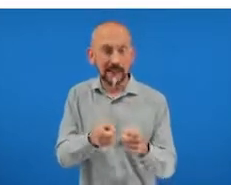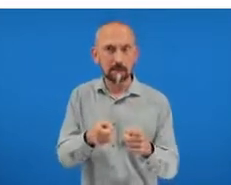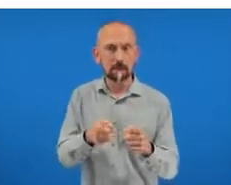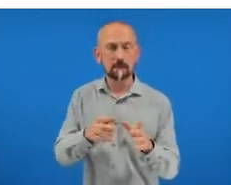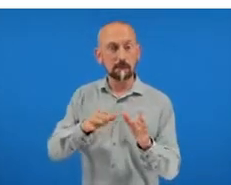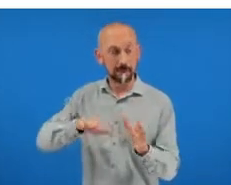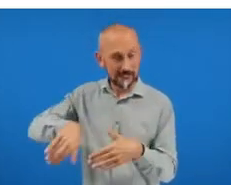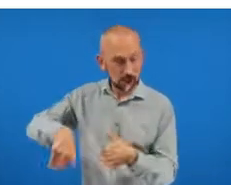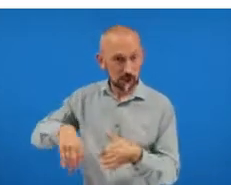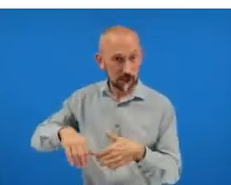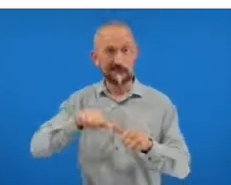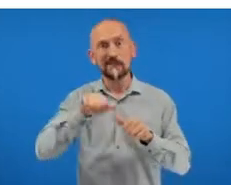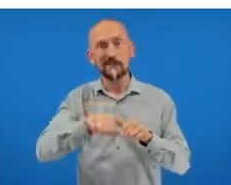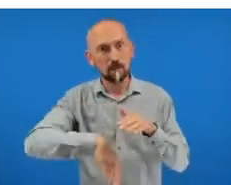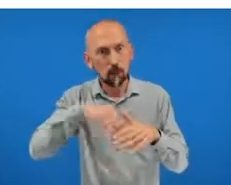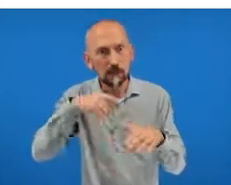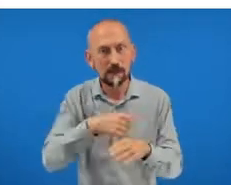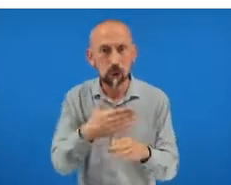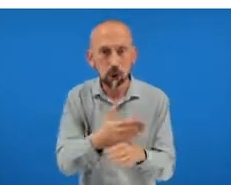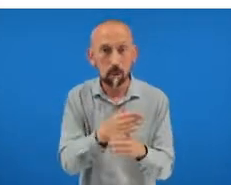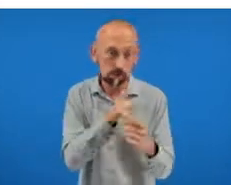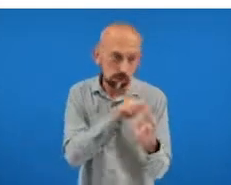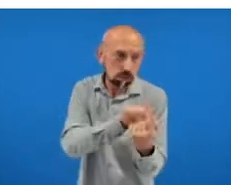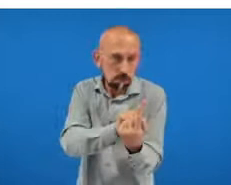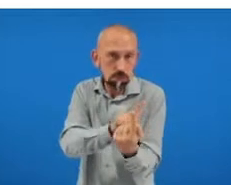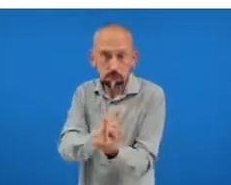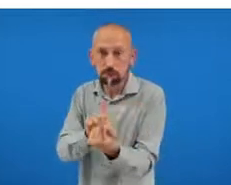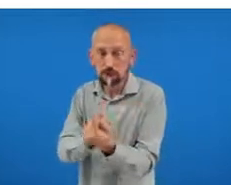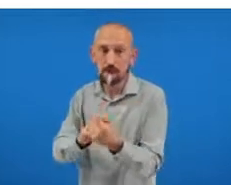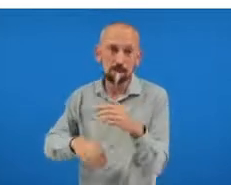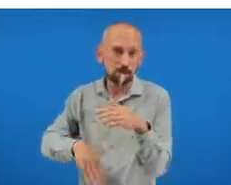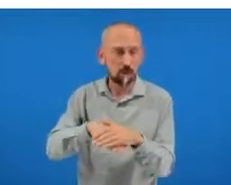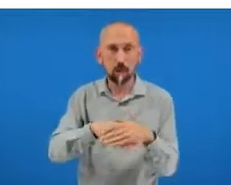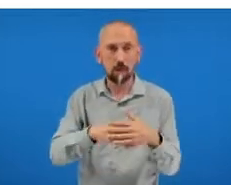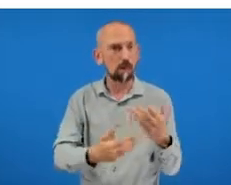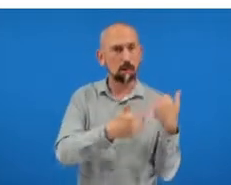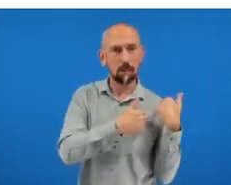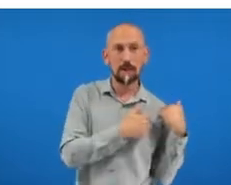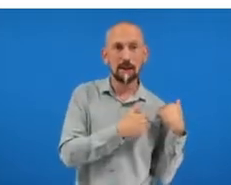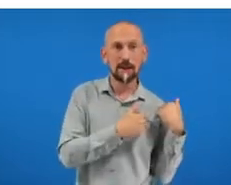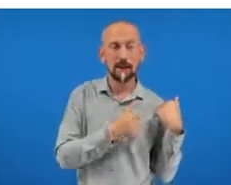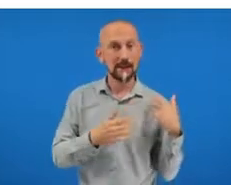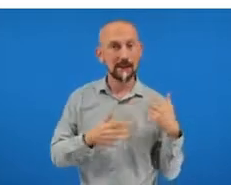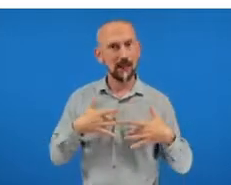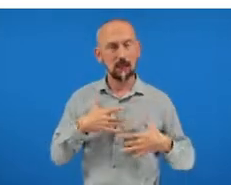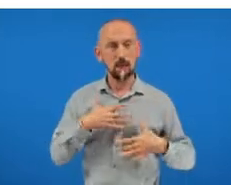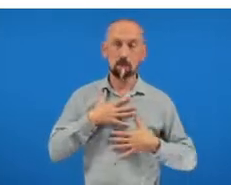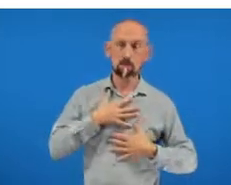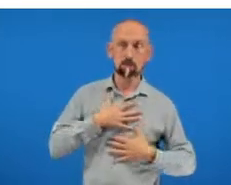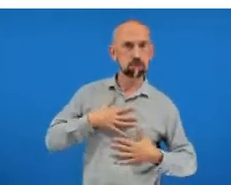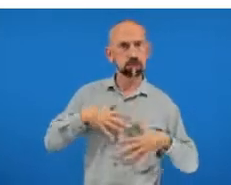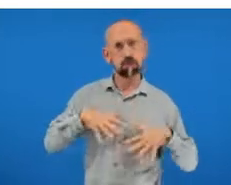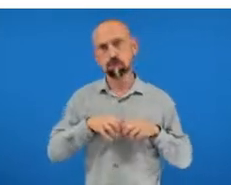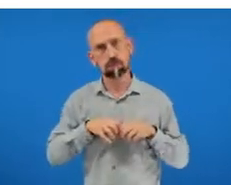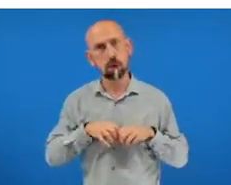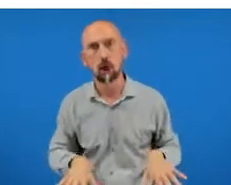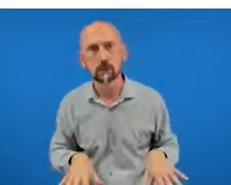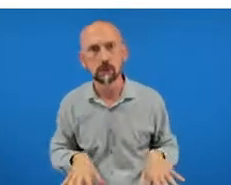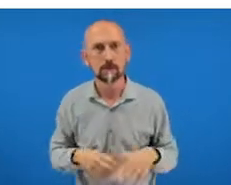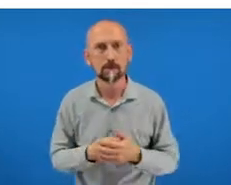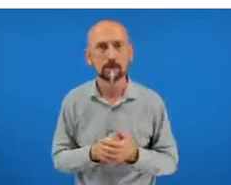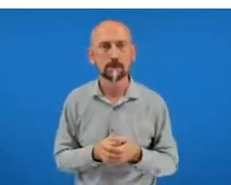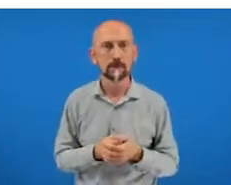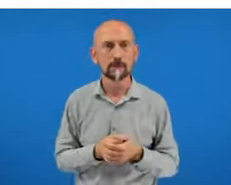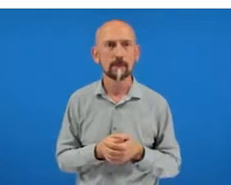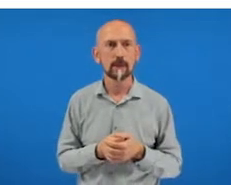with cases and just feeling really, really lost. And for me, the first year and maybe